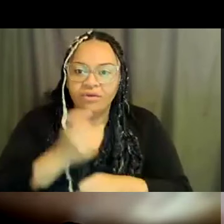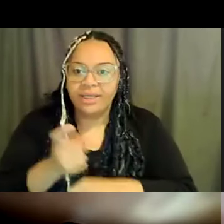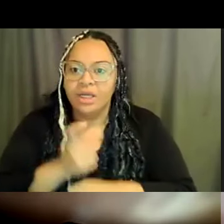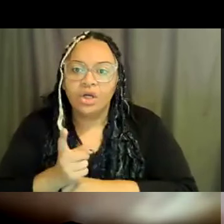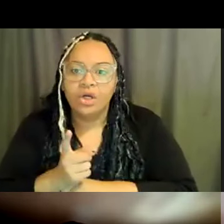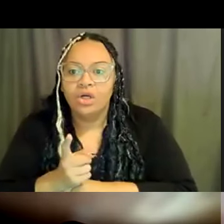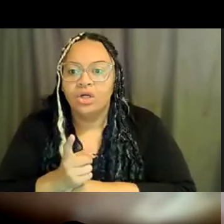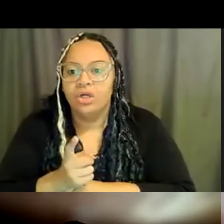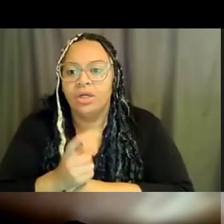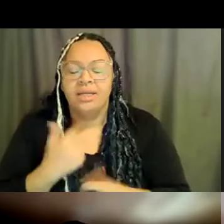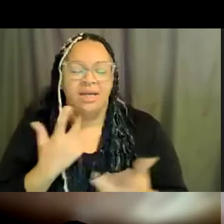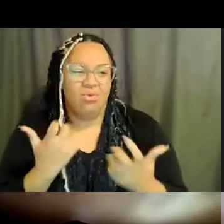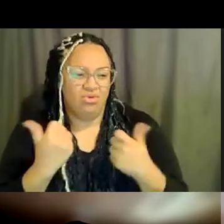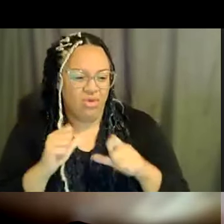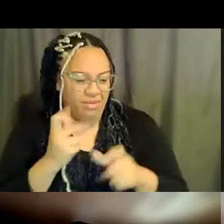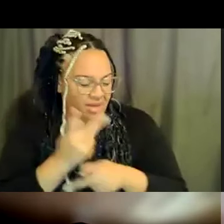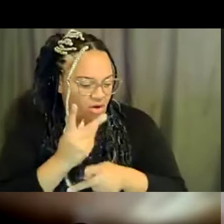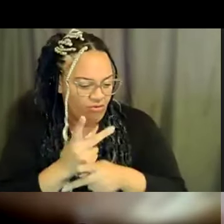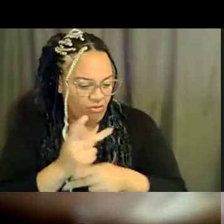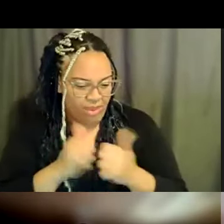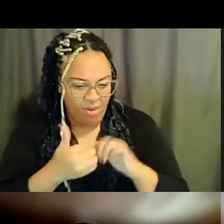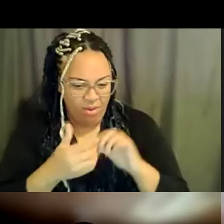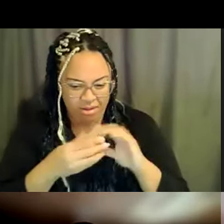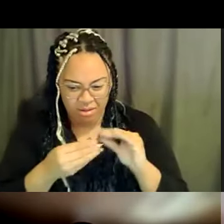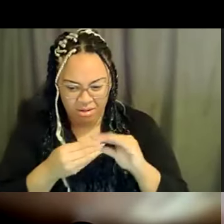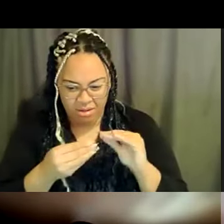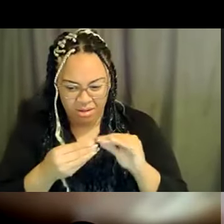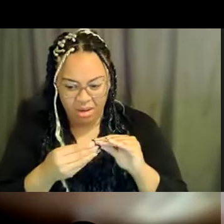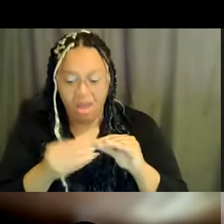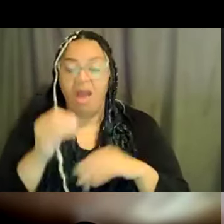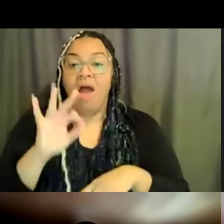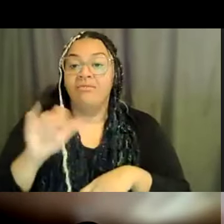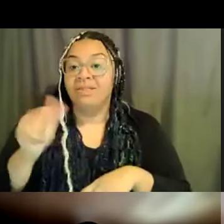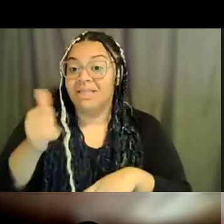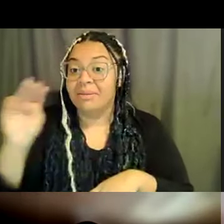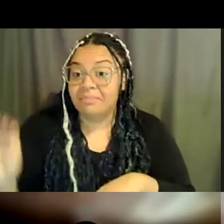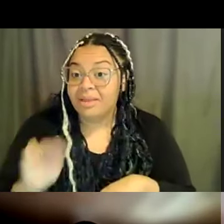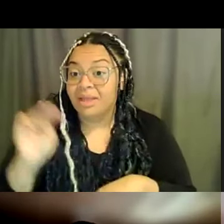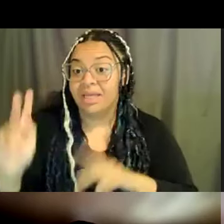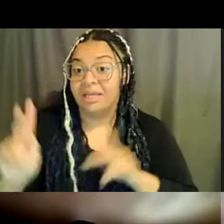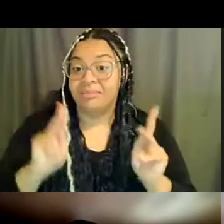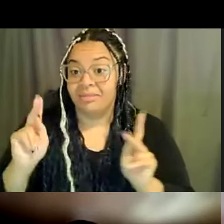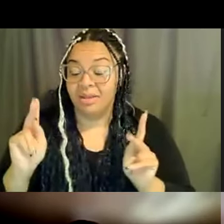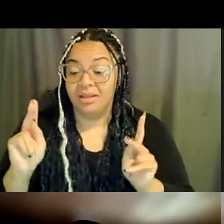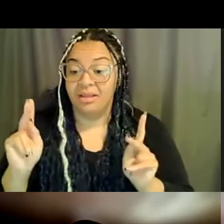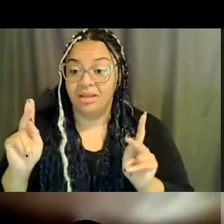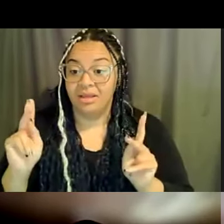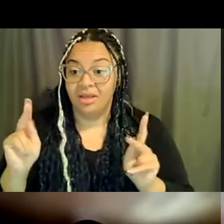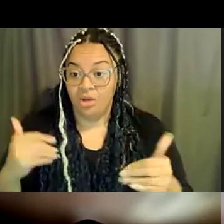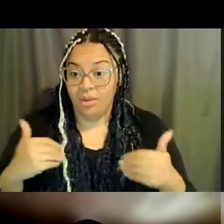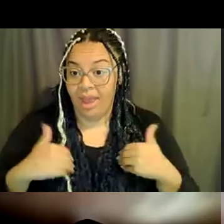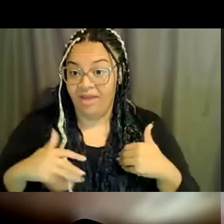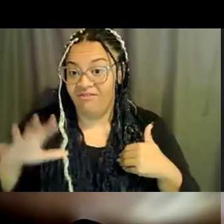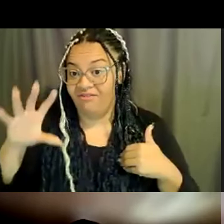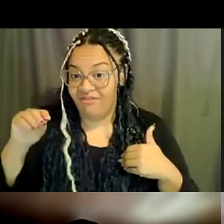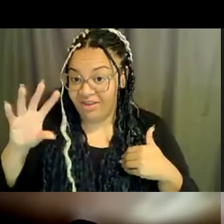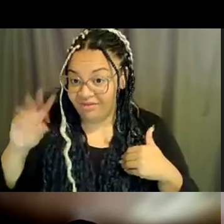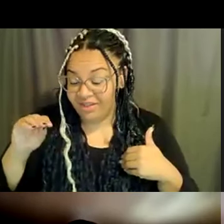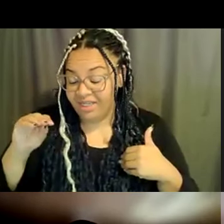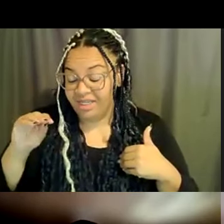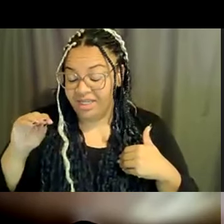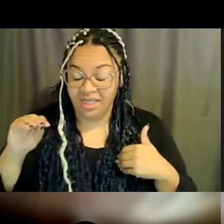I'm going to try to be careful with this. Of 10 million people, that we have 50-ish thousand suicides in our